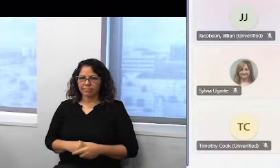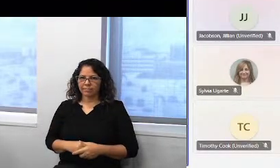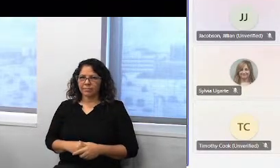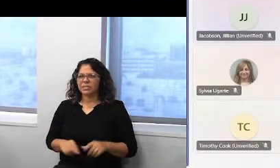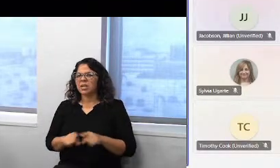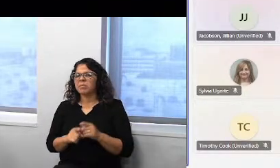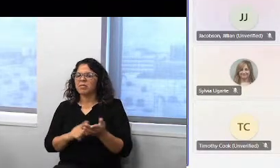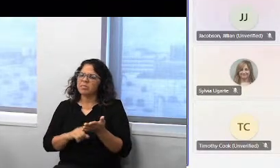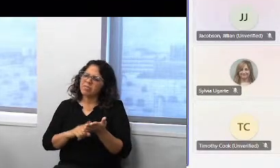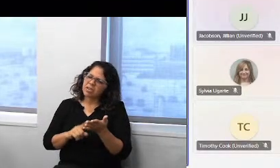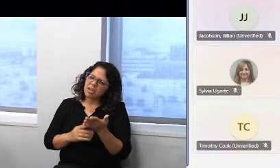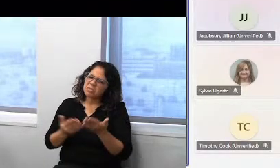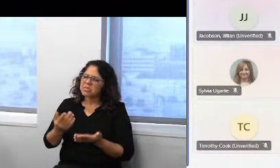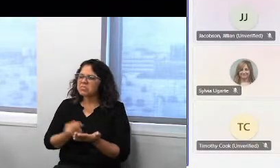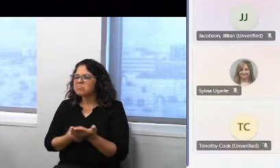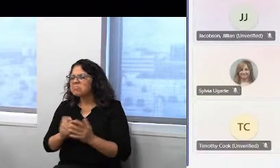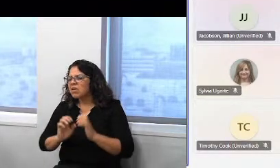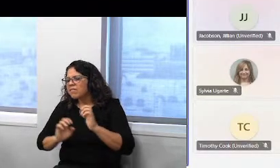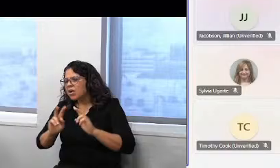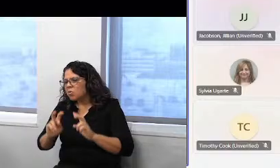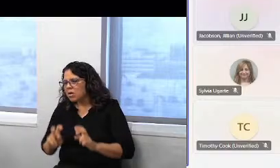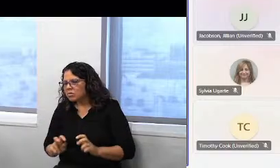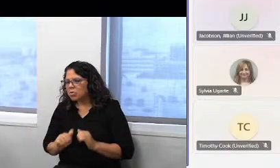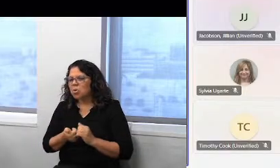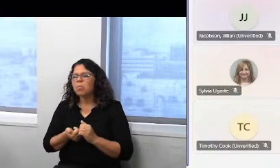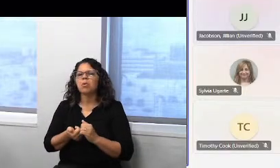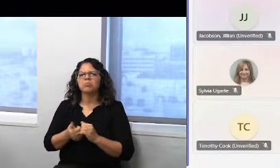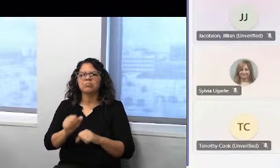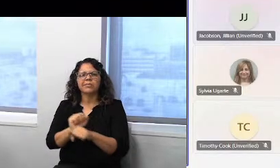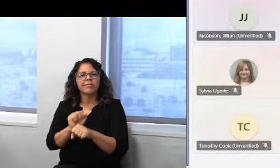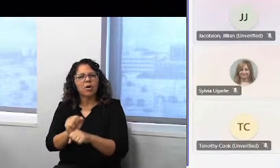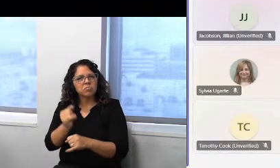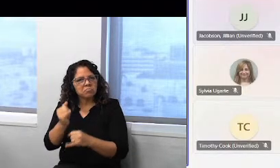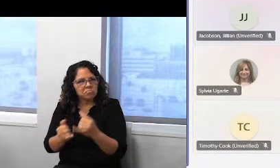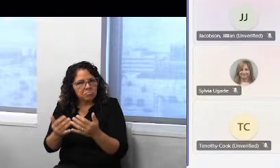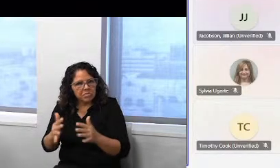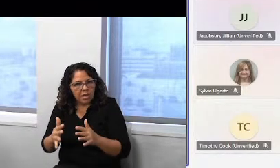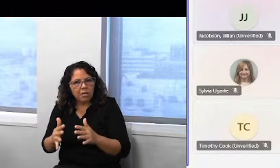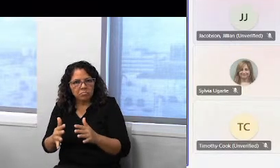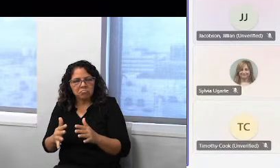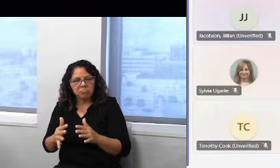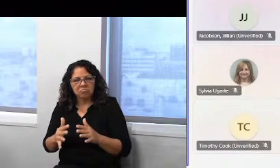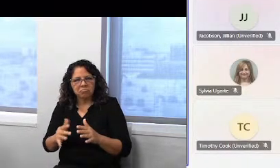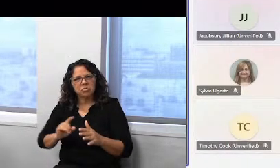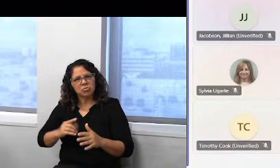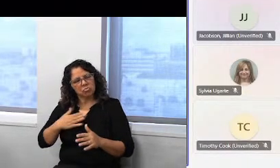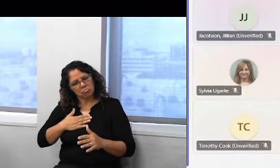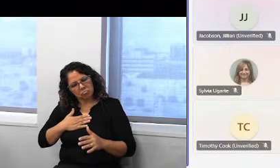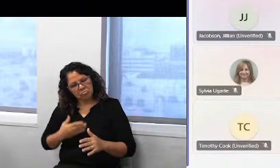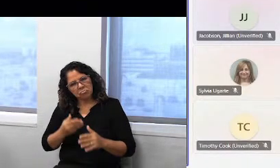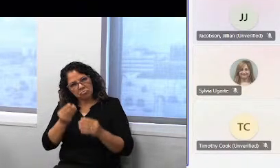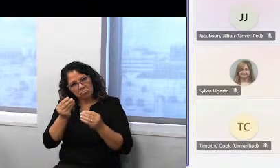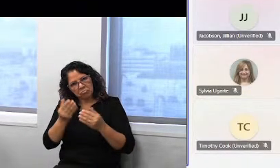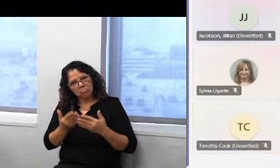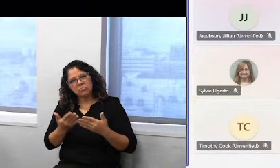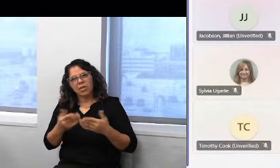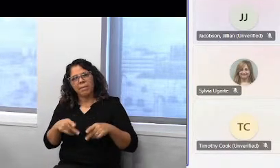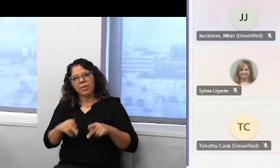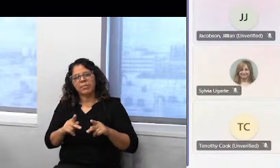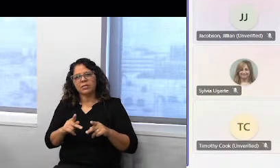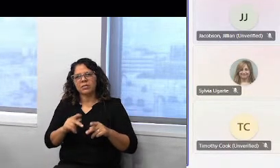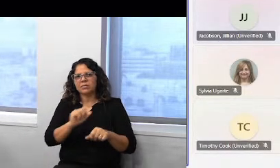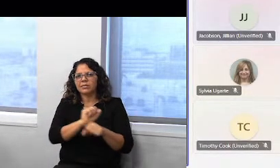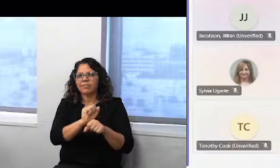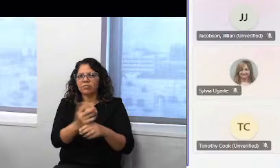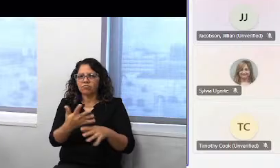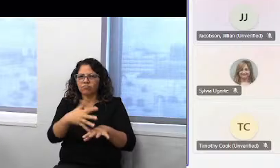We're open to allow for combining the work and ensuring that we can have the similar contracts, particularly in the